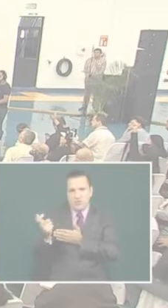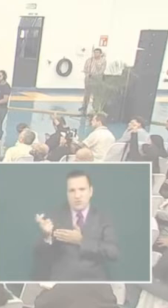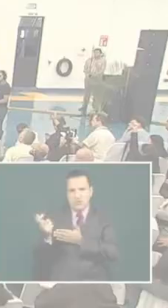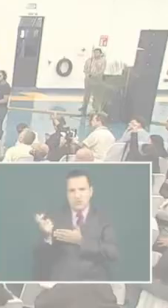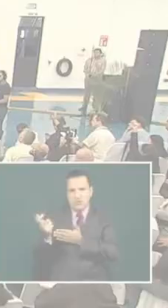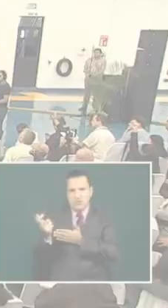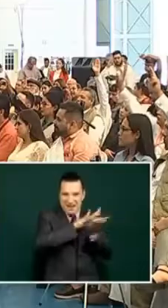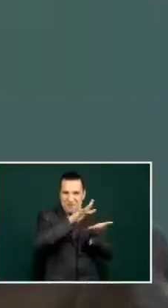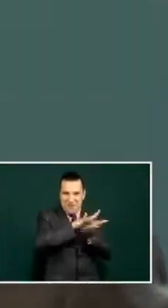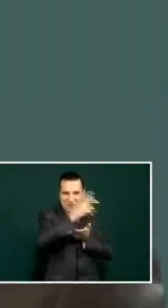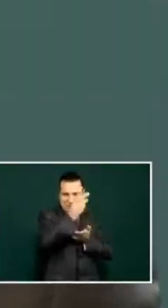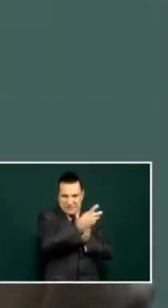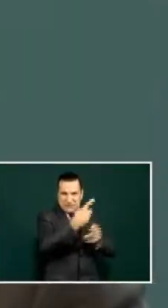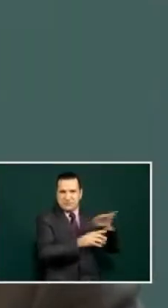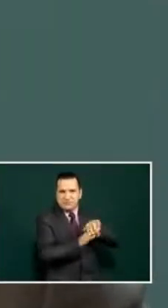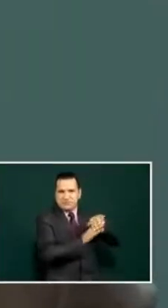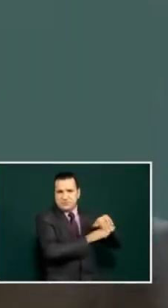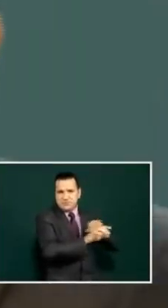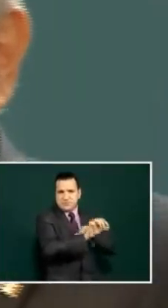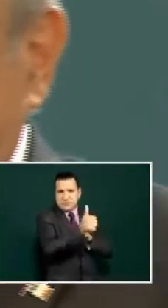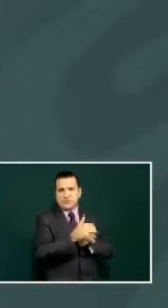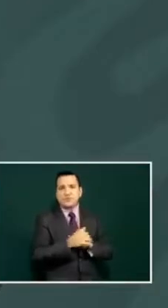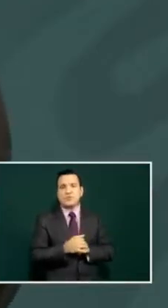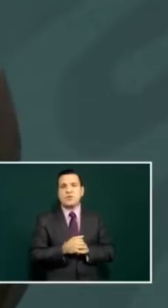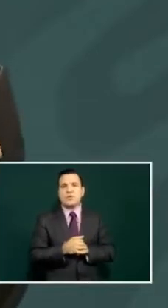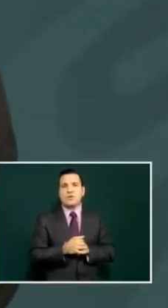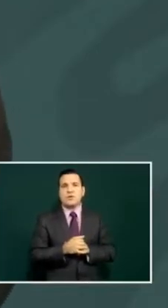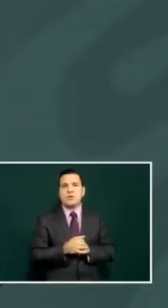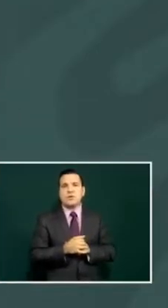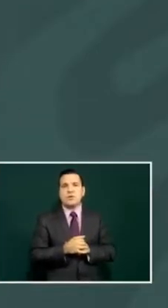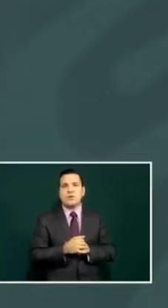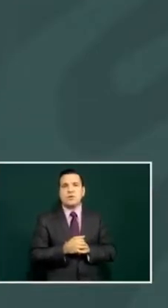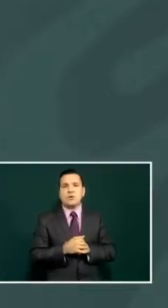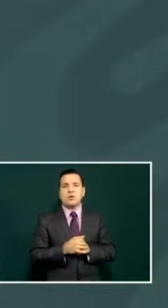Mexican government had that happened